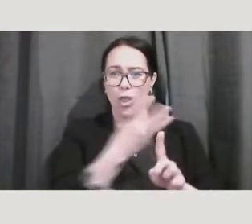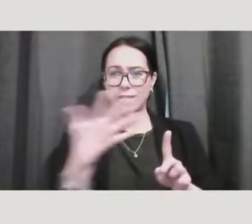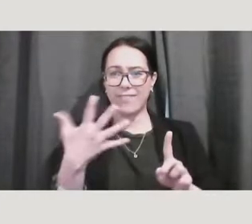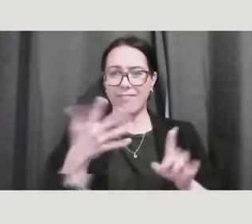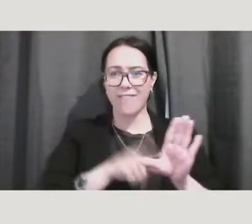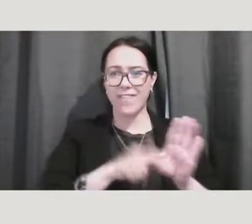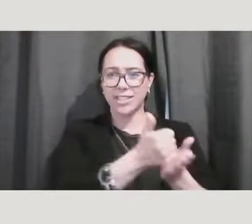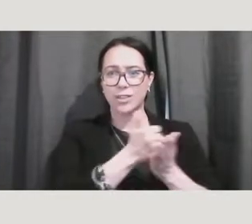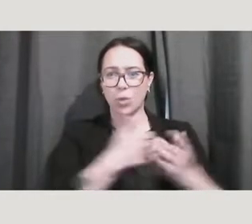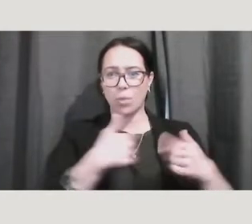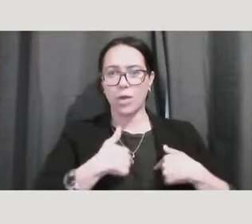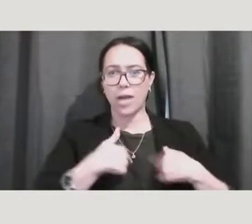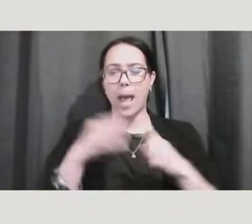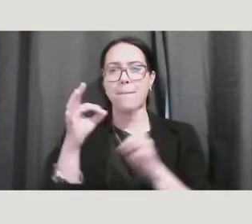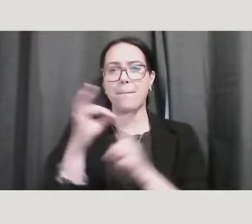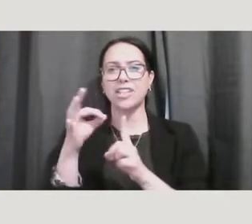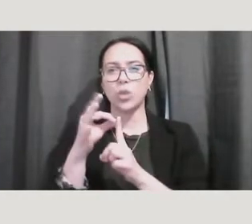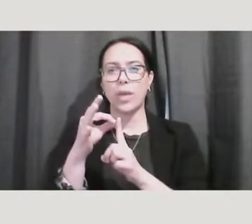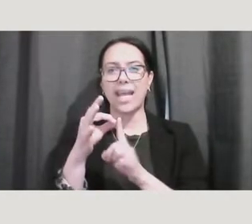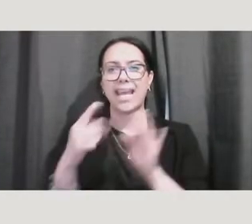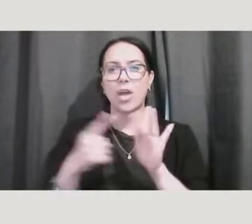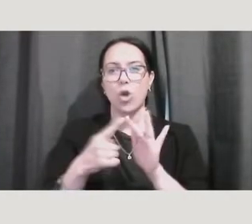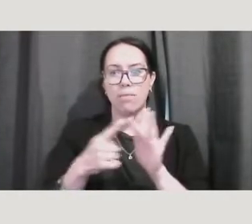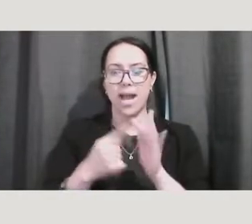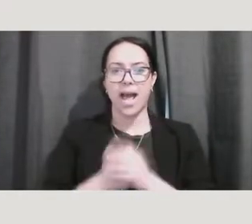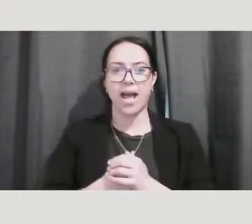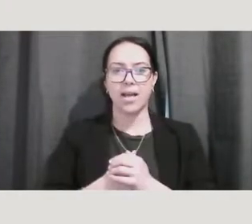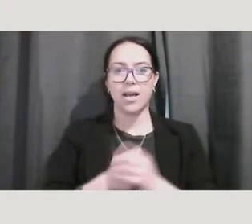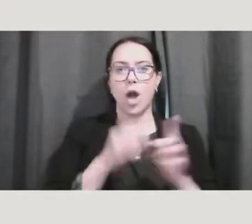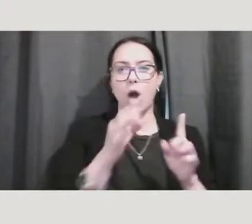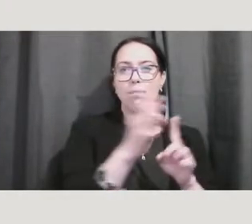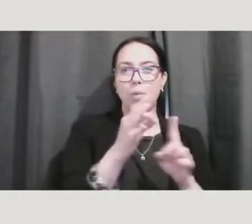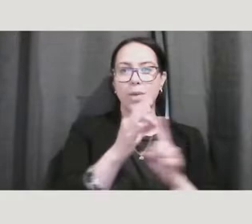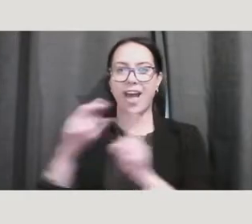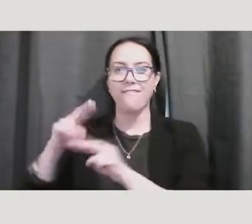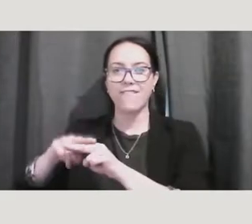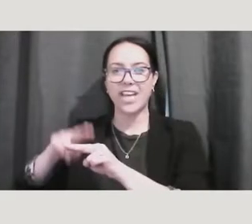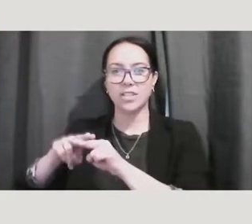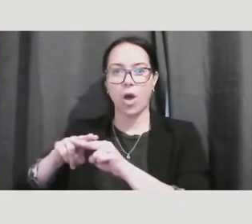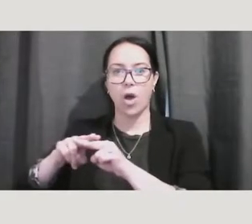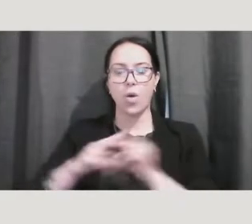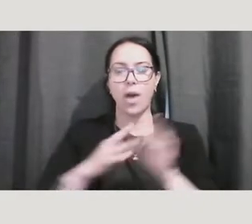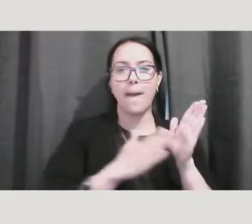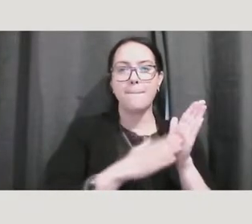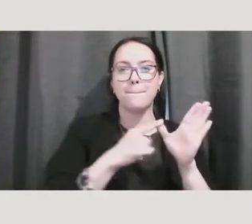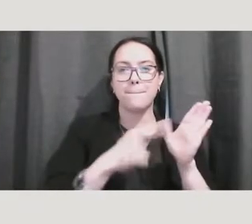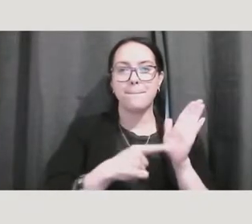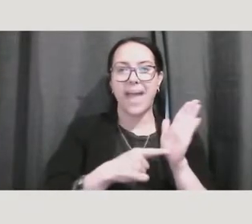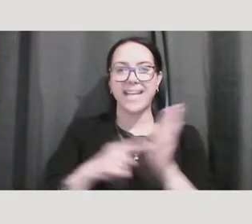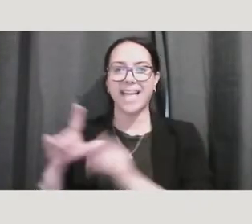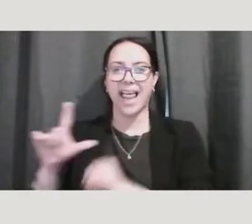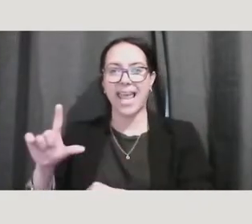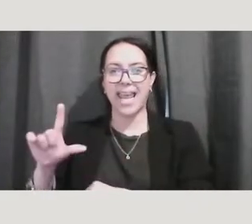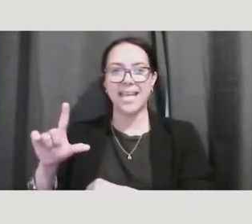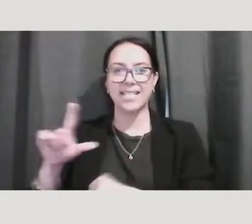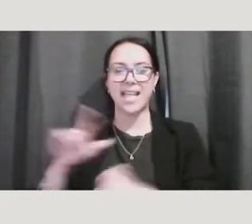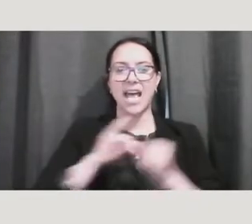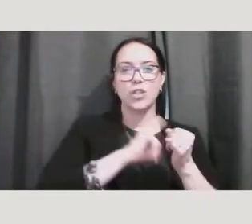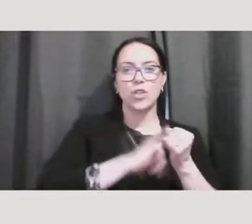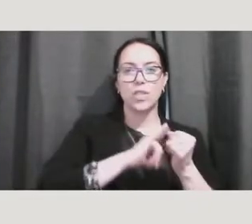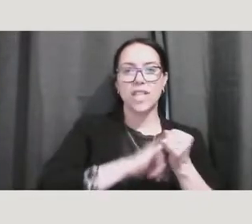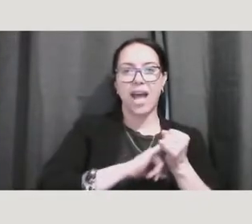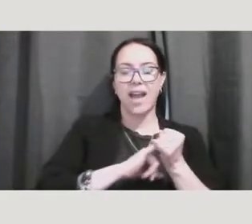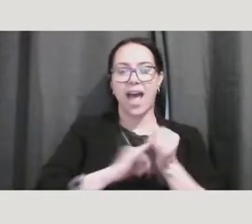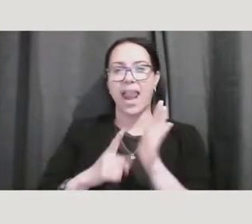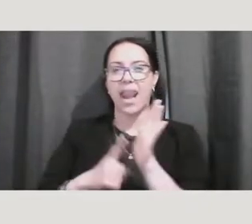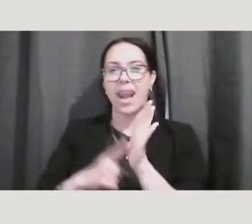me um peplofiso netleys and Susana layatawa